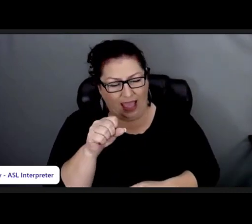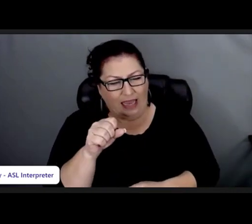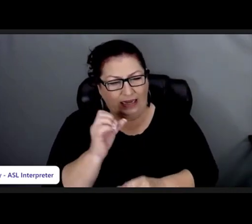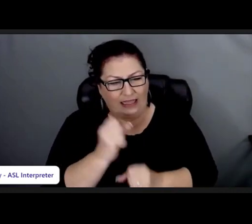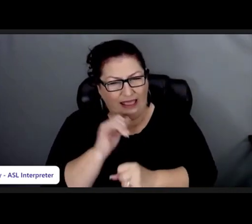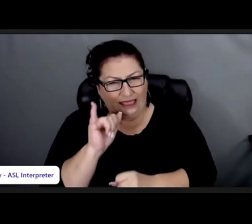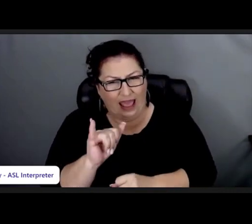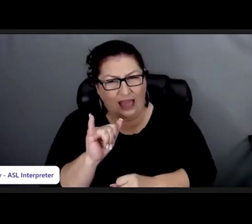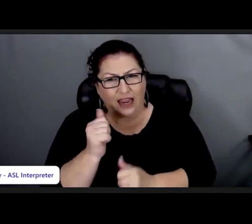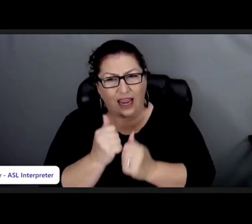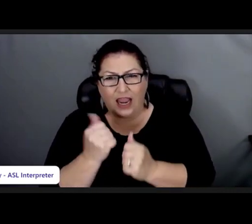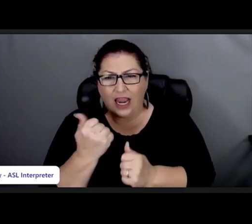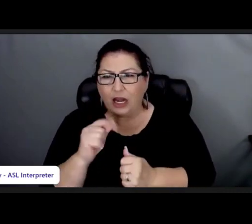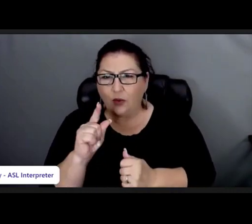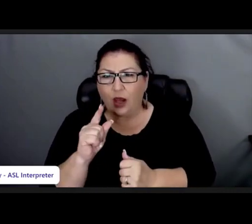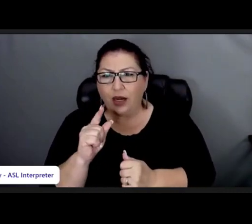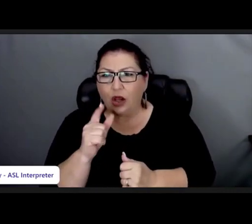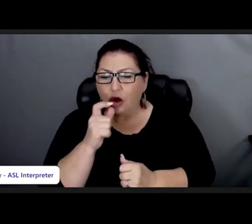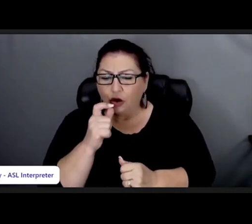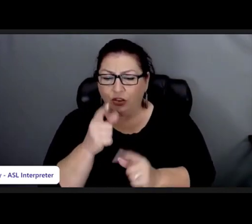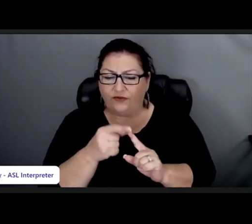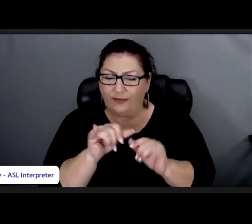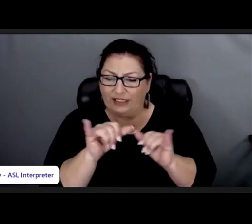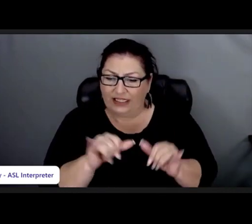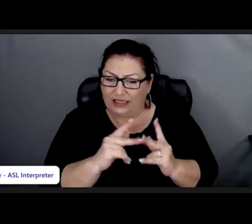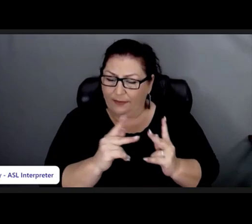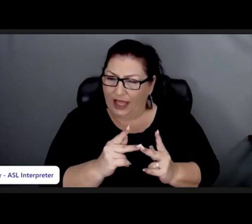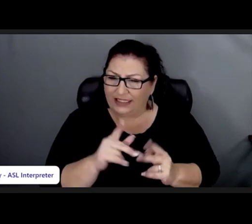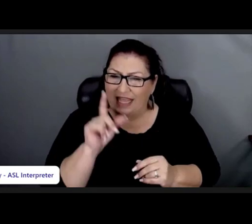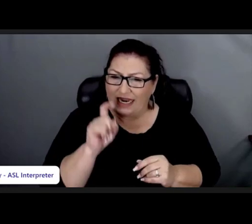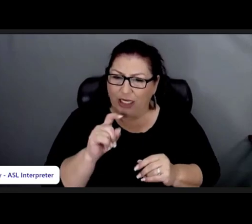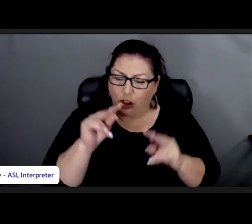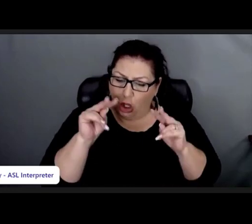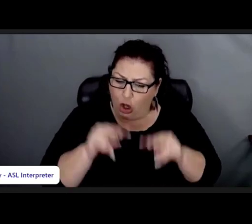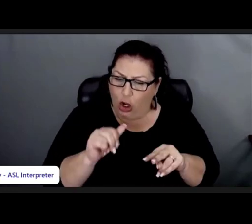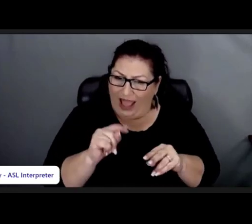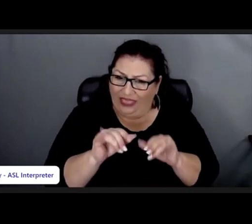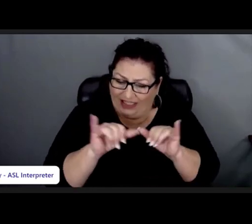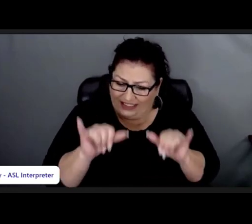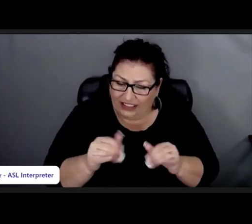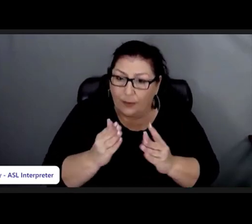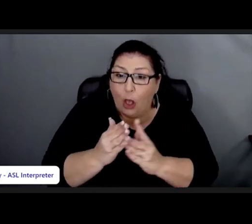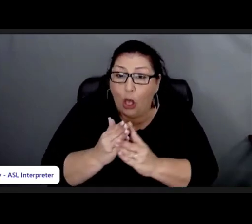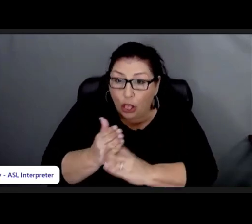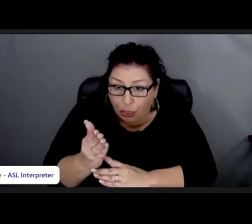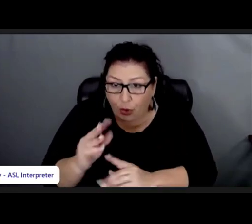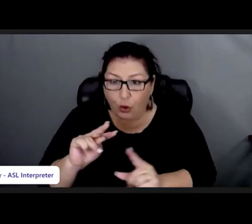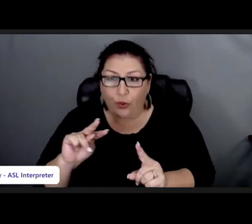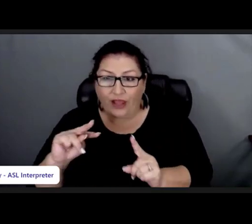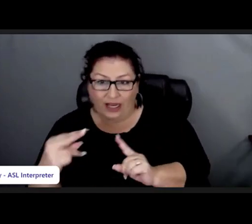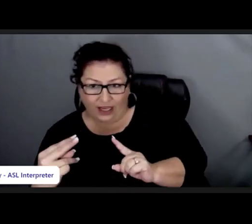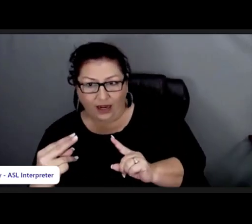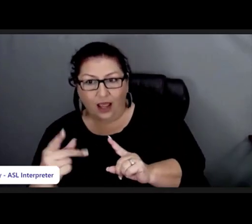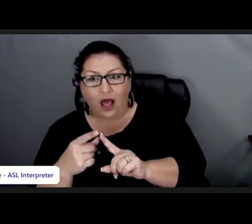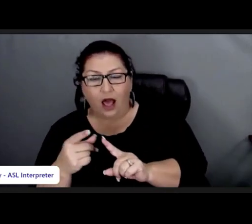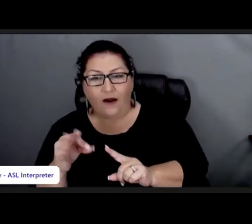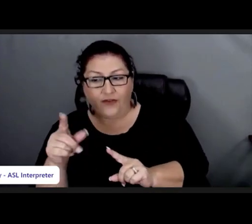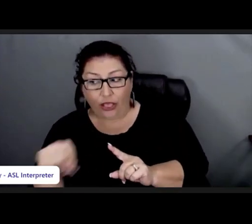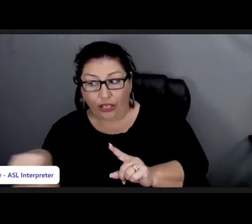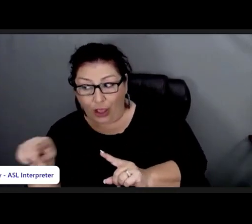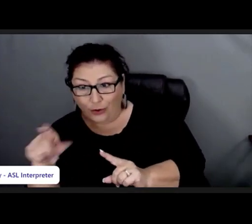anybody that's in here from system places, that they have to look at the systems through the lenses of those that they are set